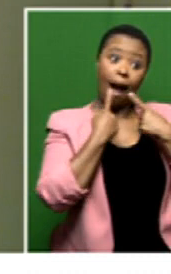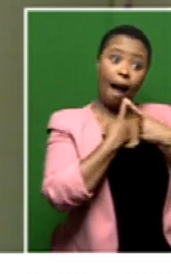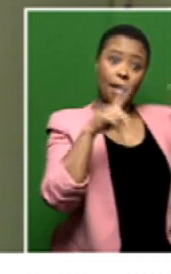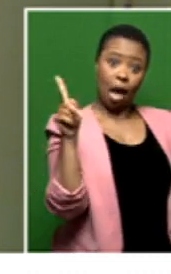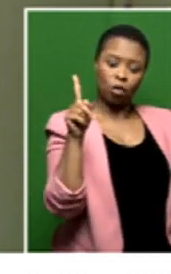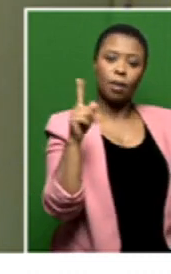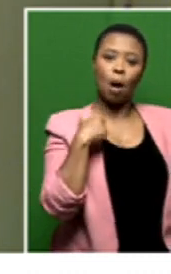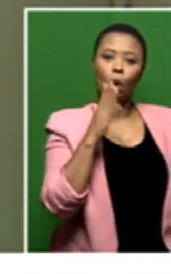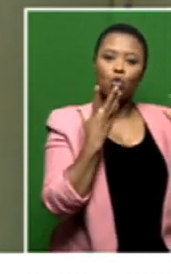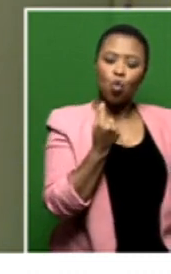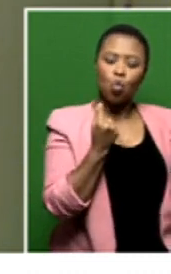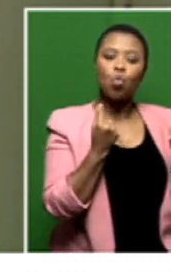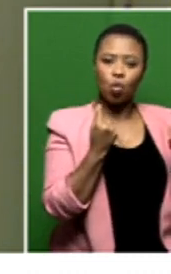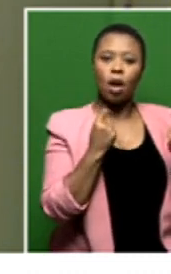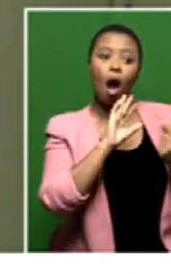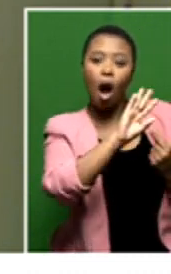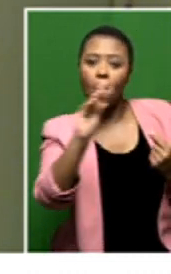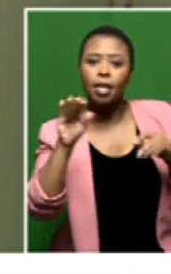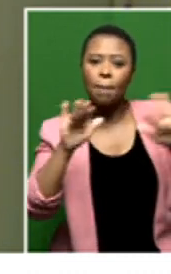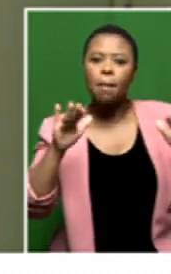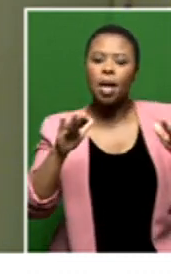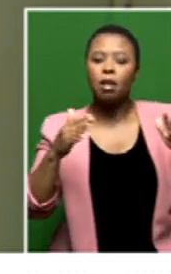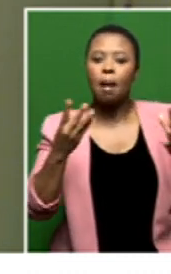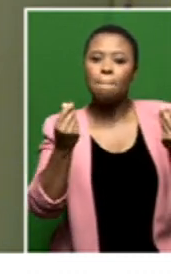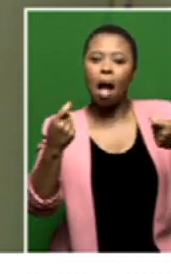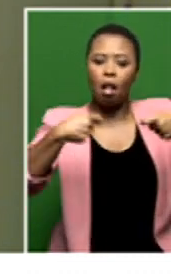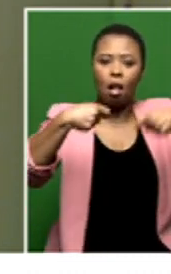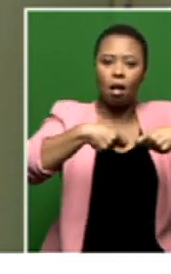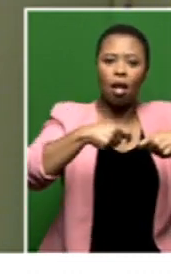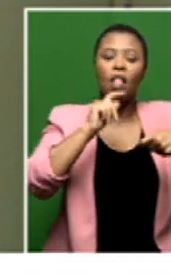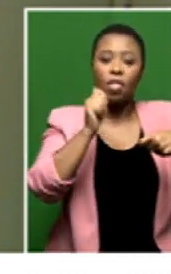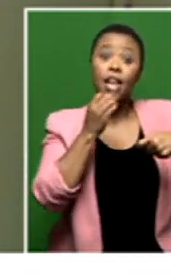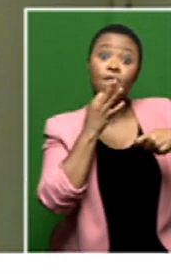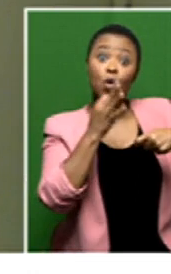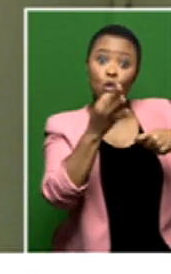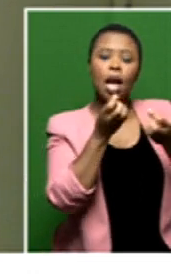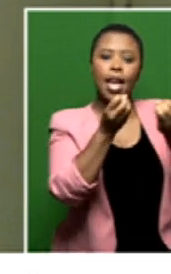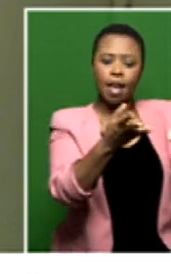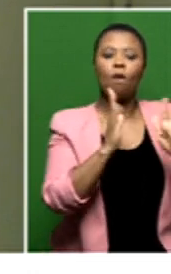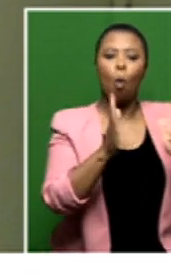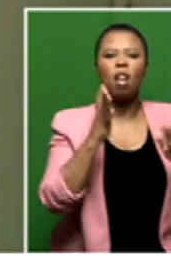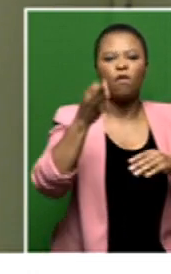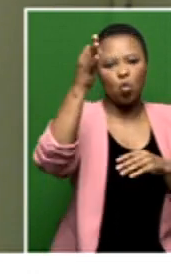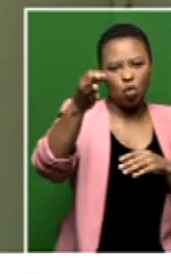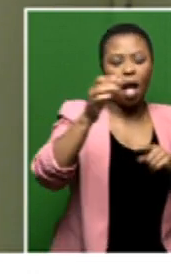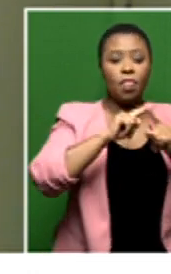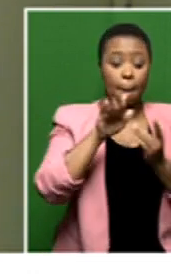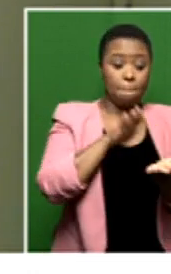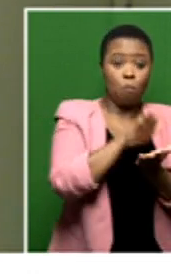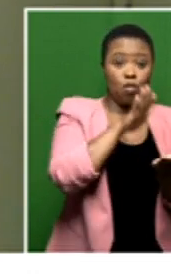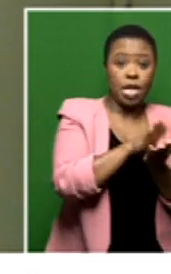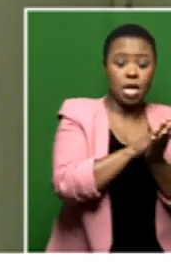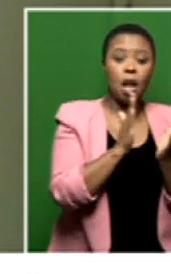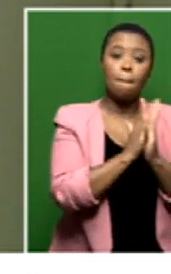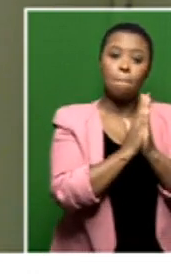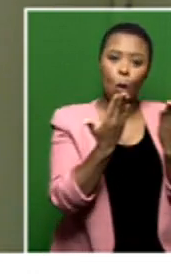do it, and I ask people to give me the money to make it now, and then they'll get the book in the future. And that allows us to then print our books so that